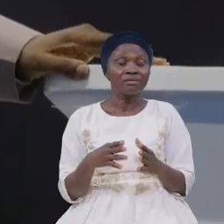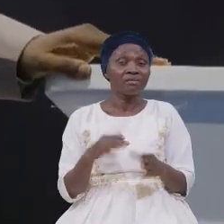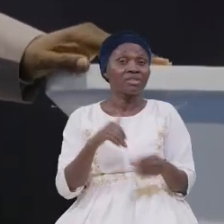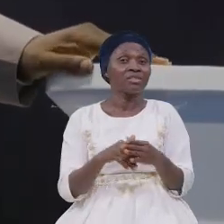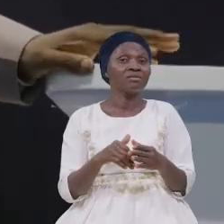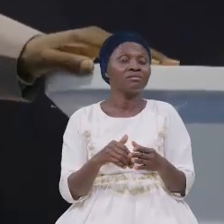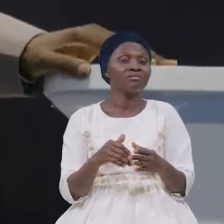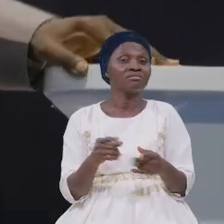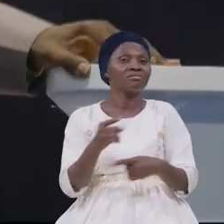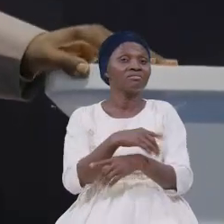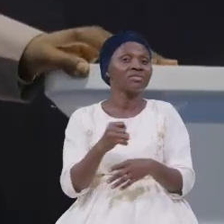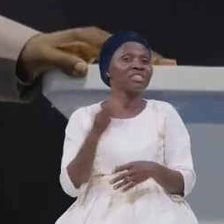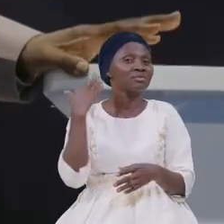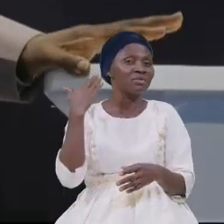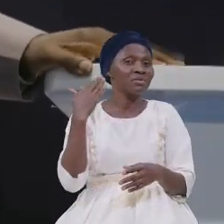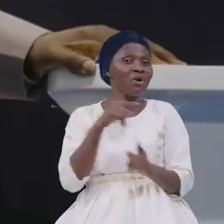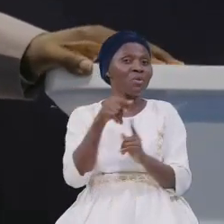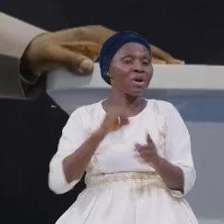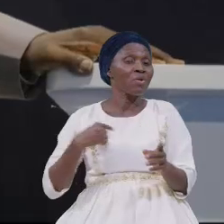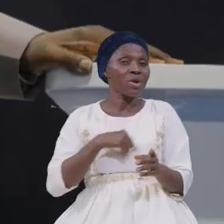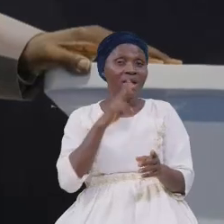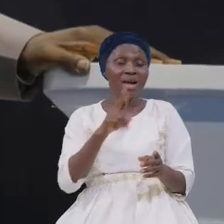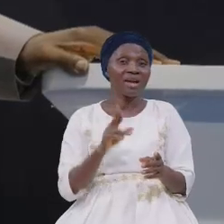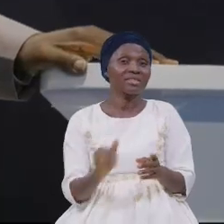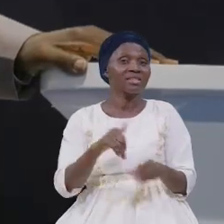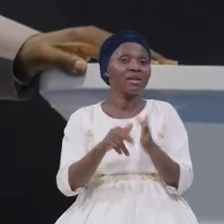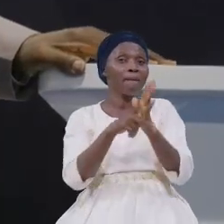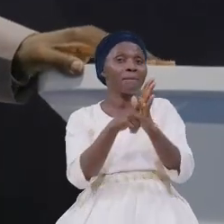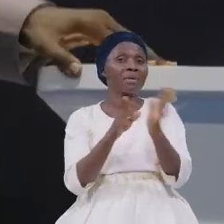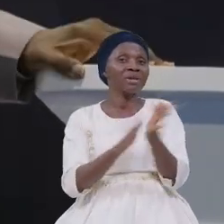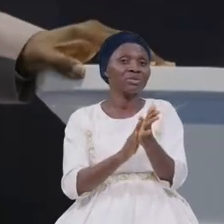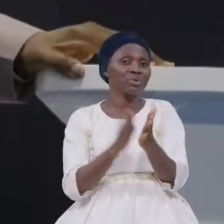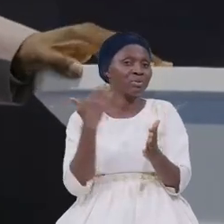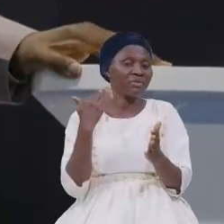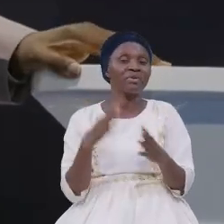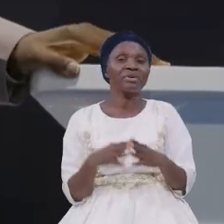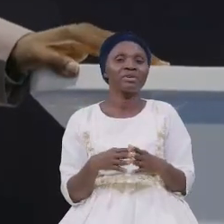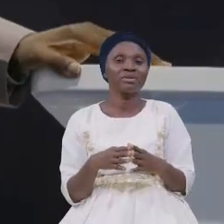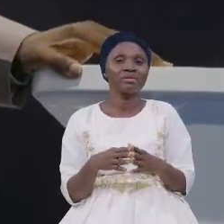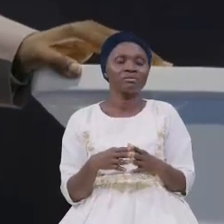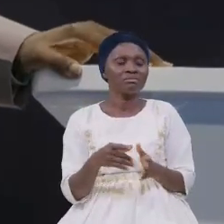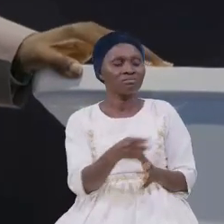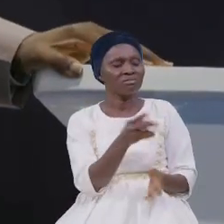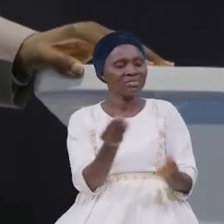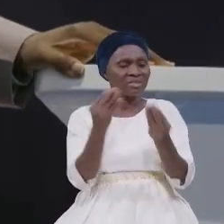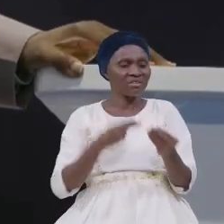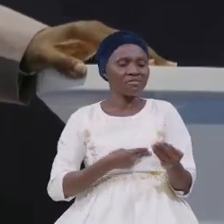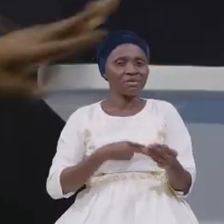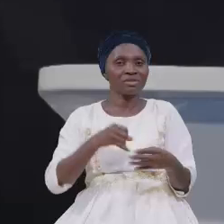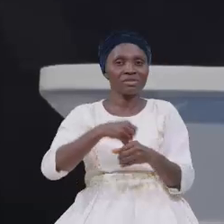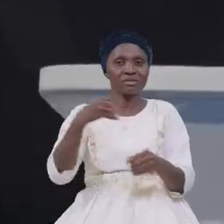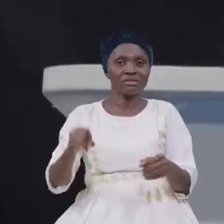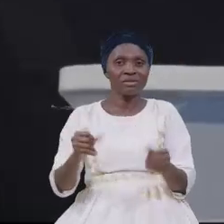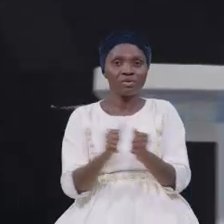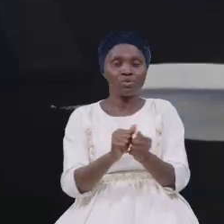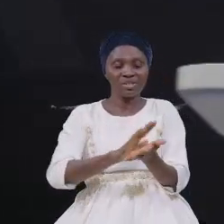know, still in the primary school, they gave us a pencil with eraser.